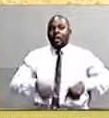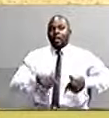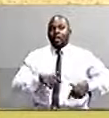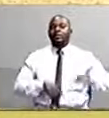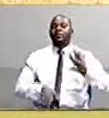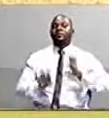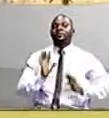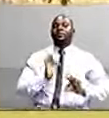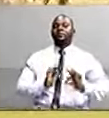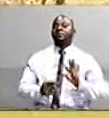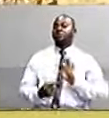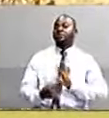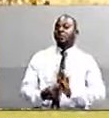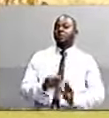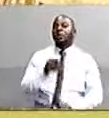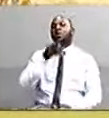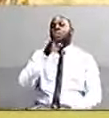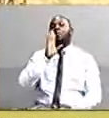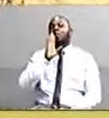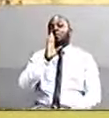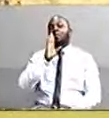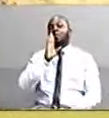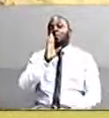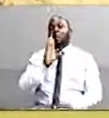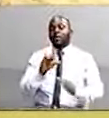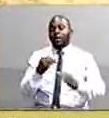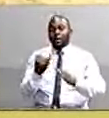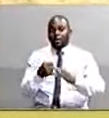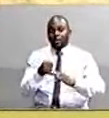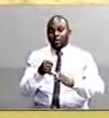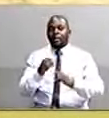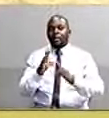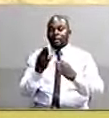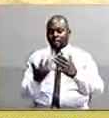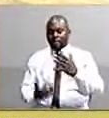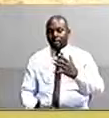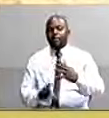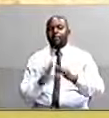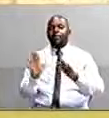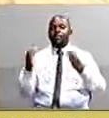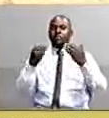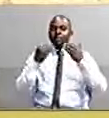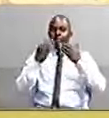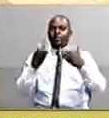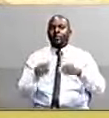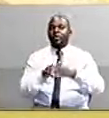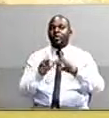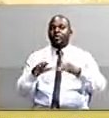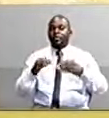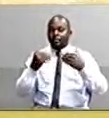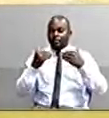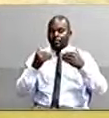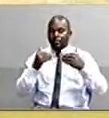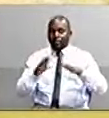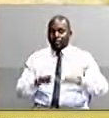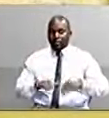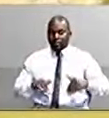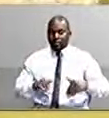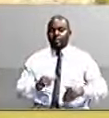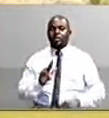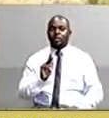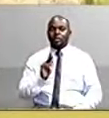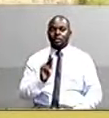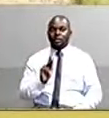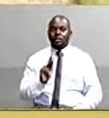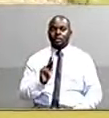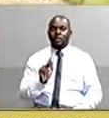alcohol consumption, among others. He thanked Bugangaizi MP County, Honorable Kasiri Atwoki, for